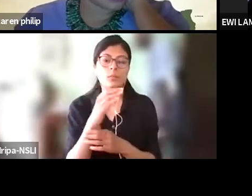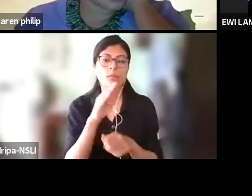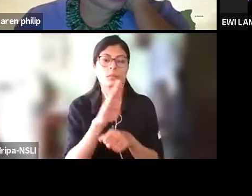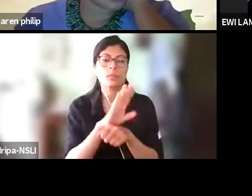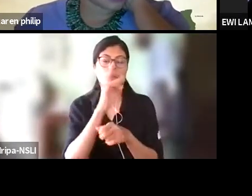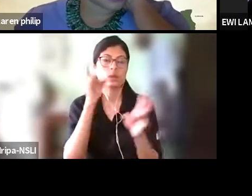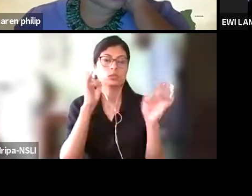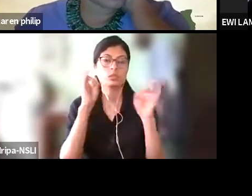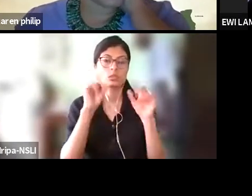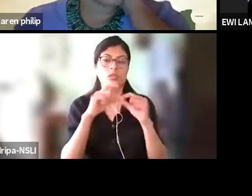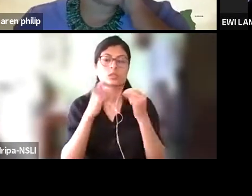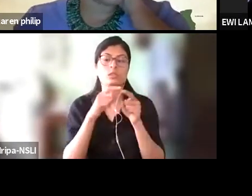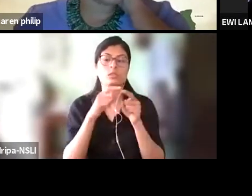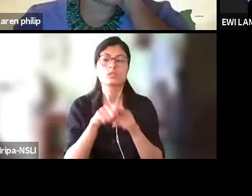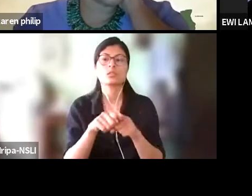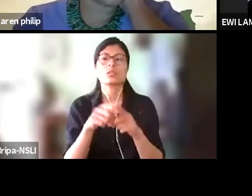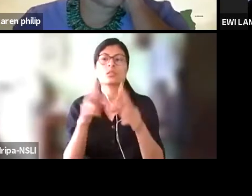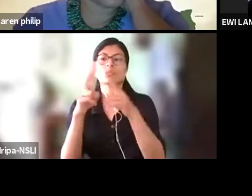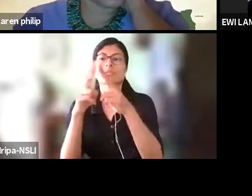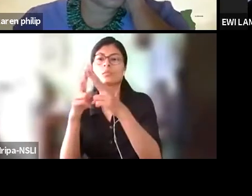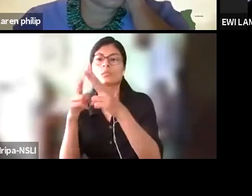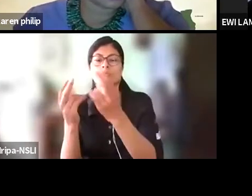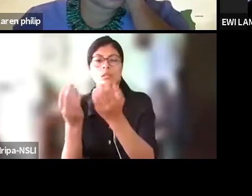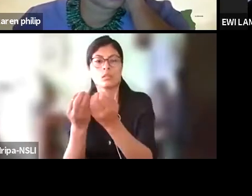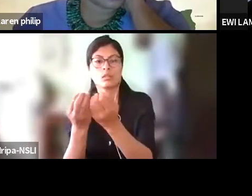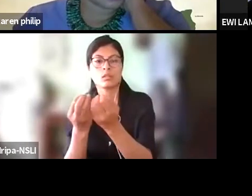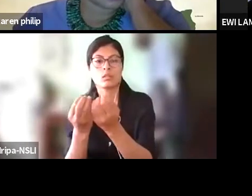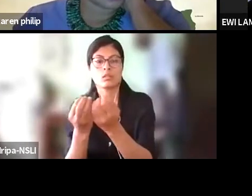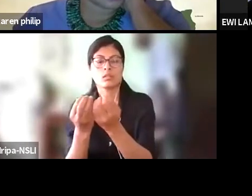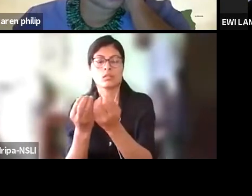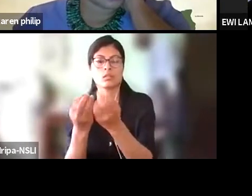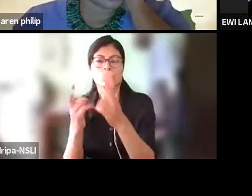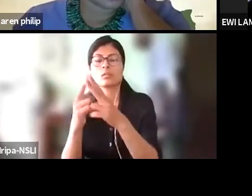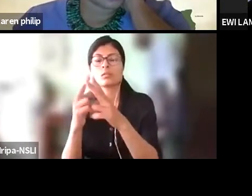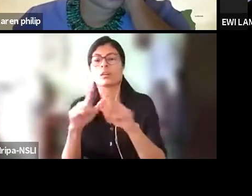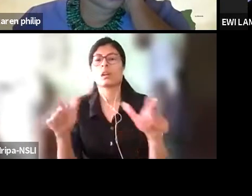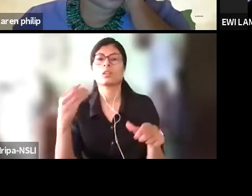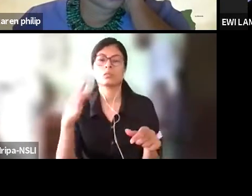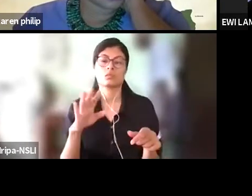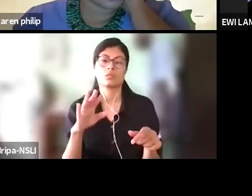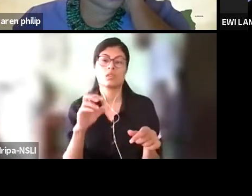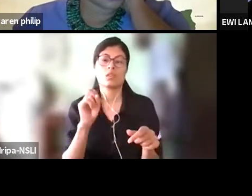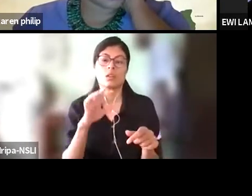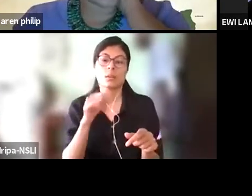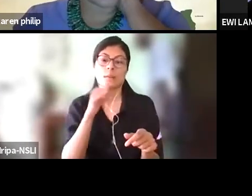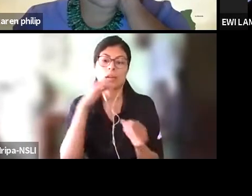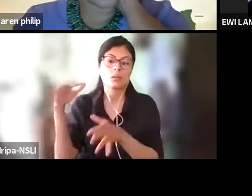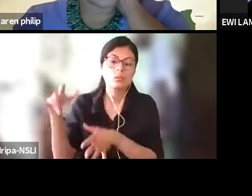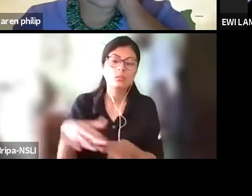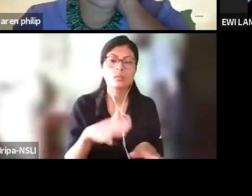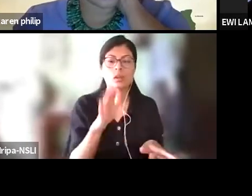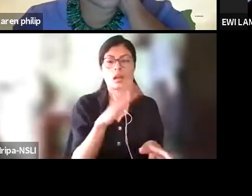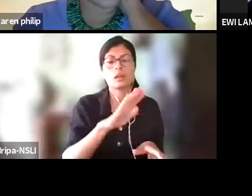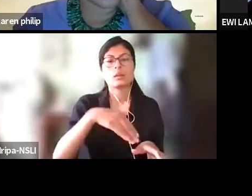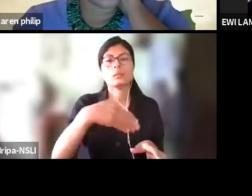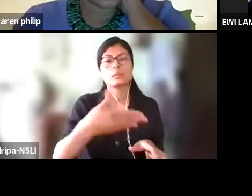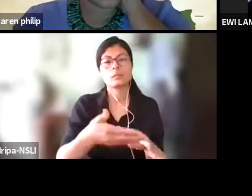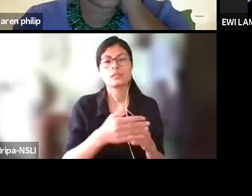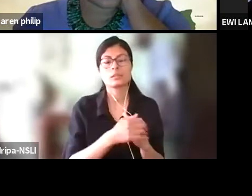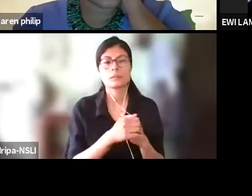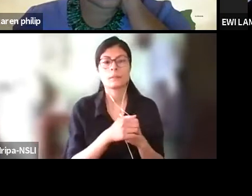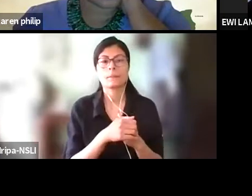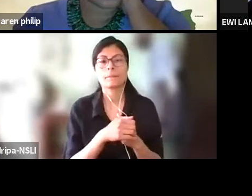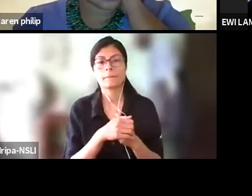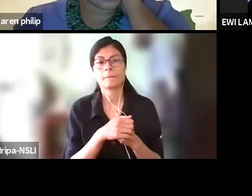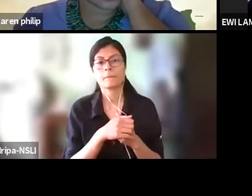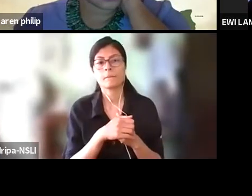landslides occur, then they happen, then they are not able to go in the forest area to cut